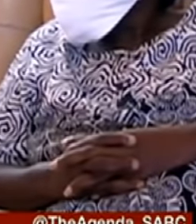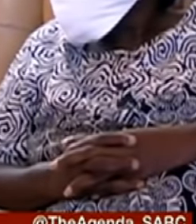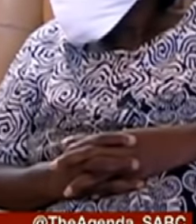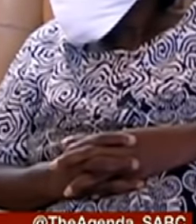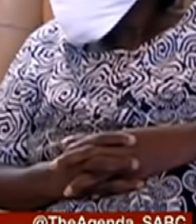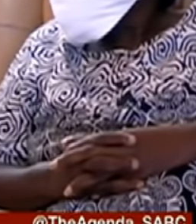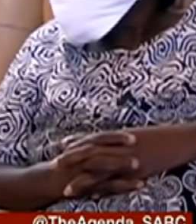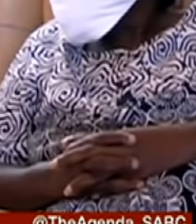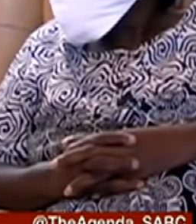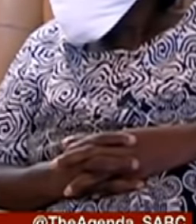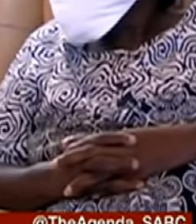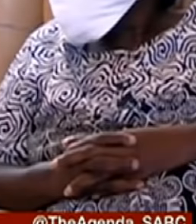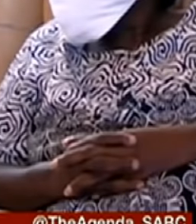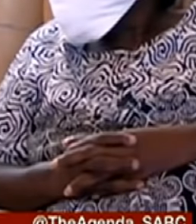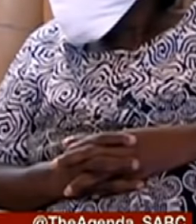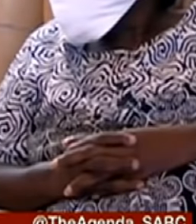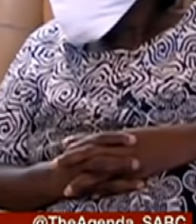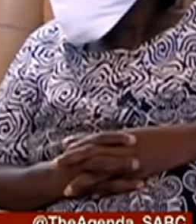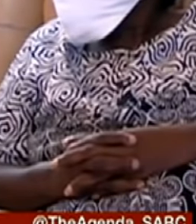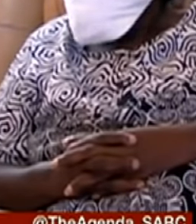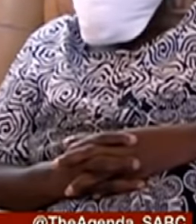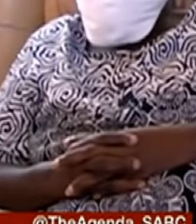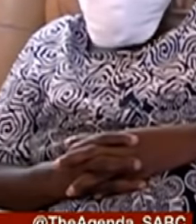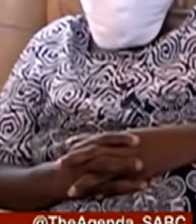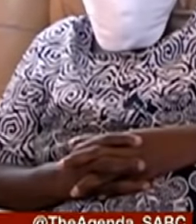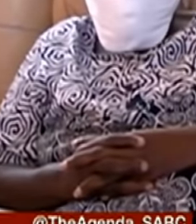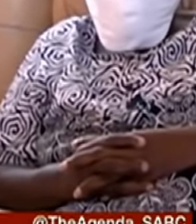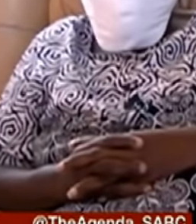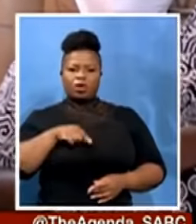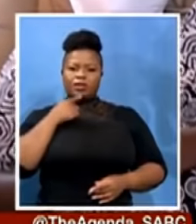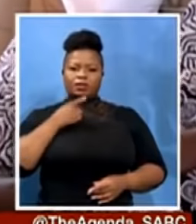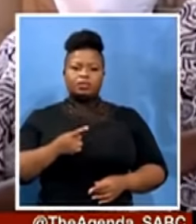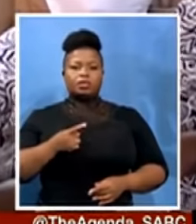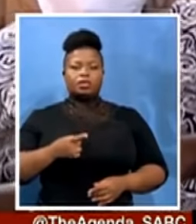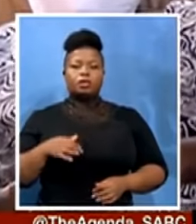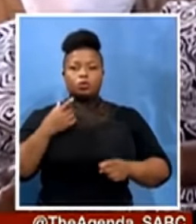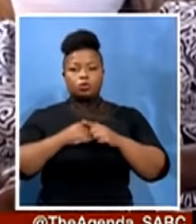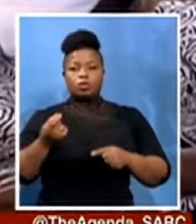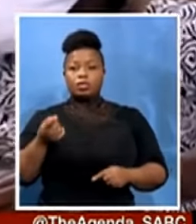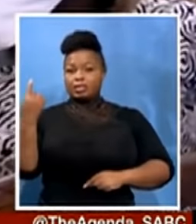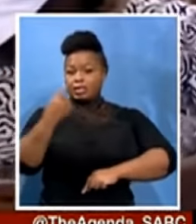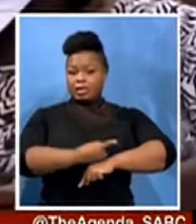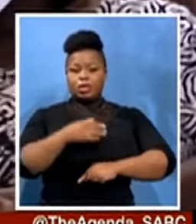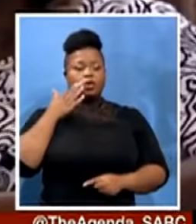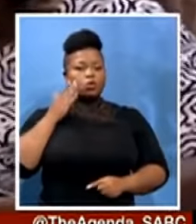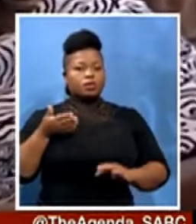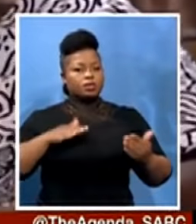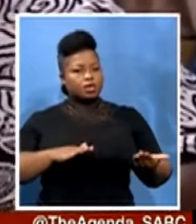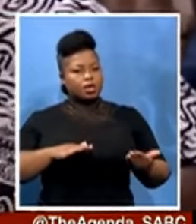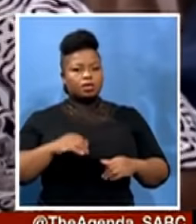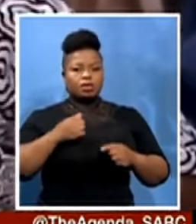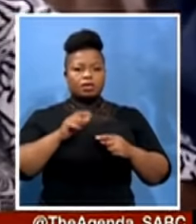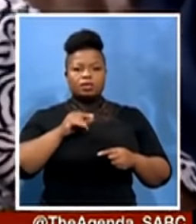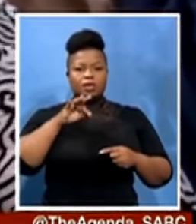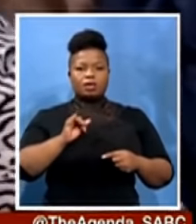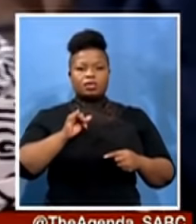that he was shot, because they say on the day that he died, Lindani did not have a single weapon